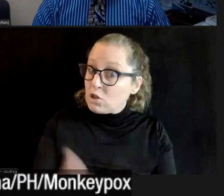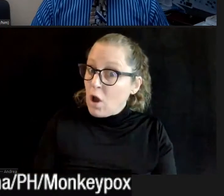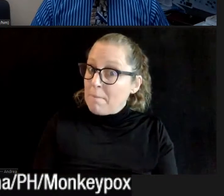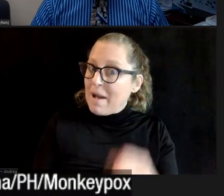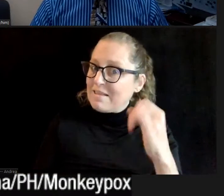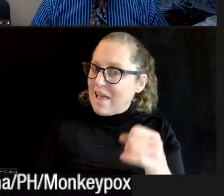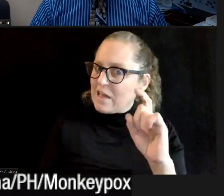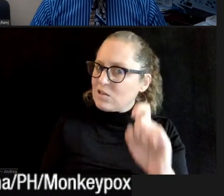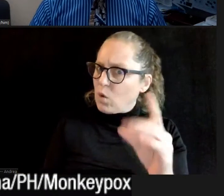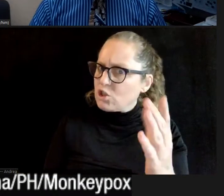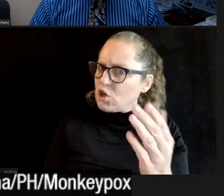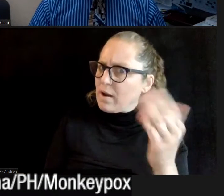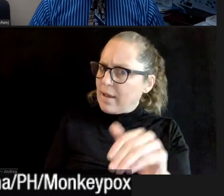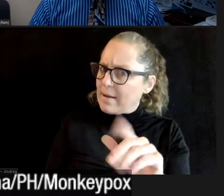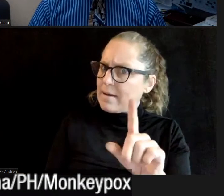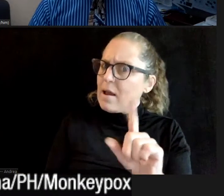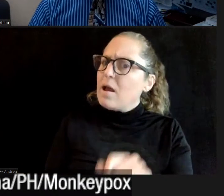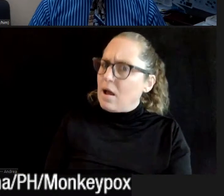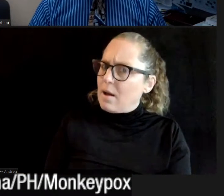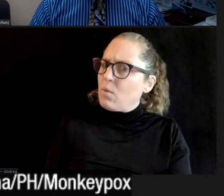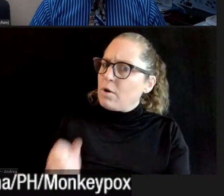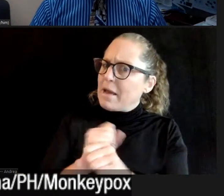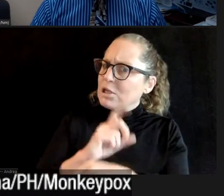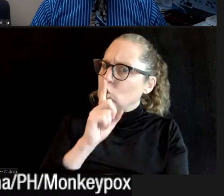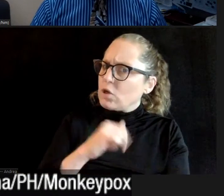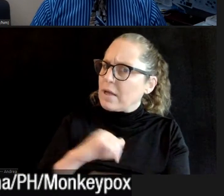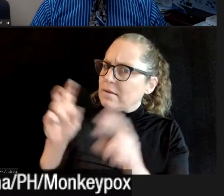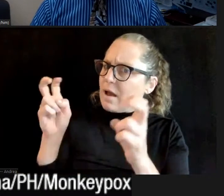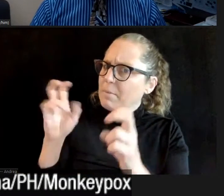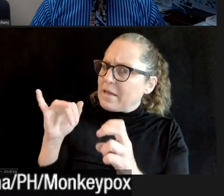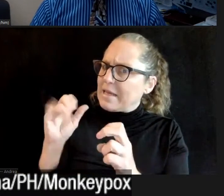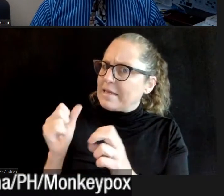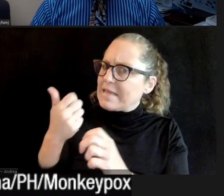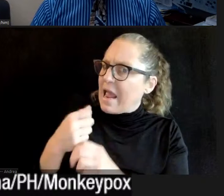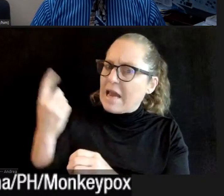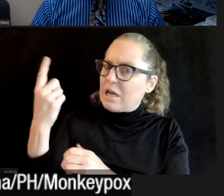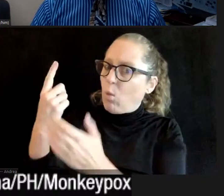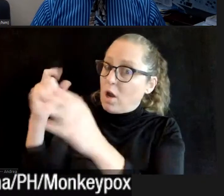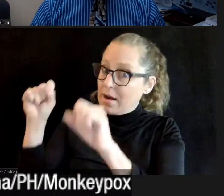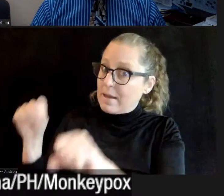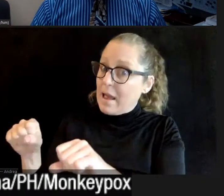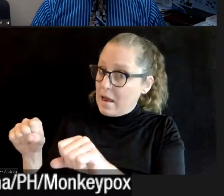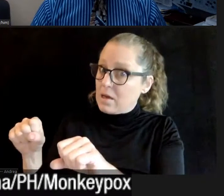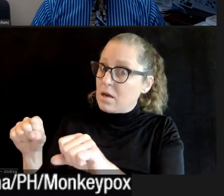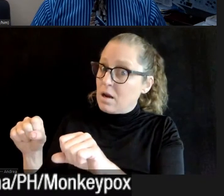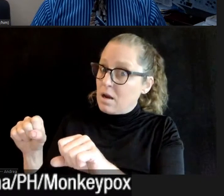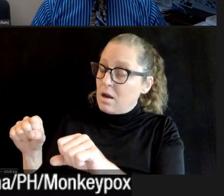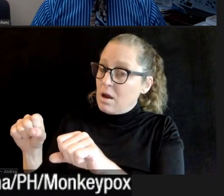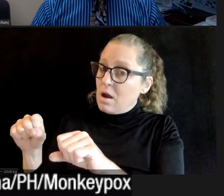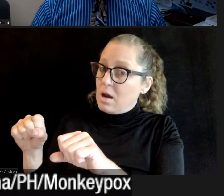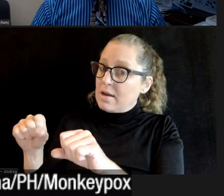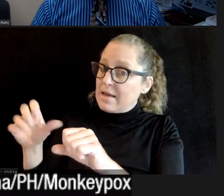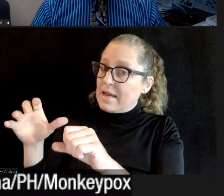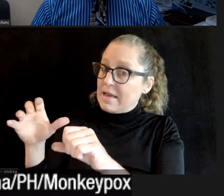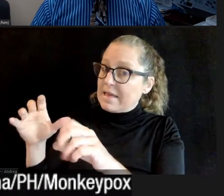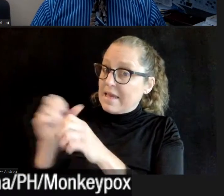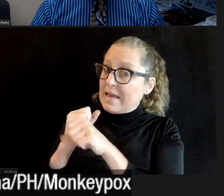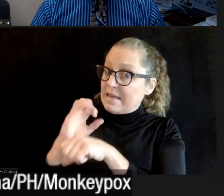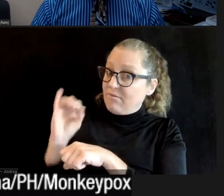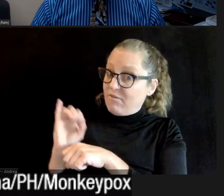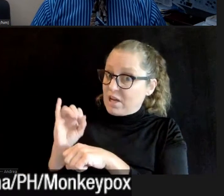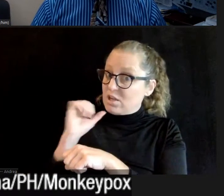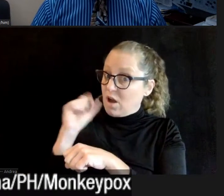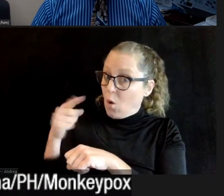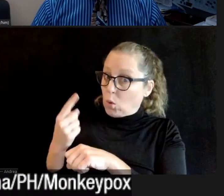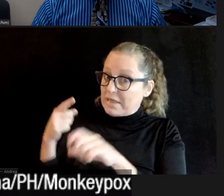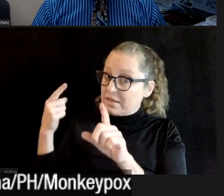last question, again, kind of making sure that the topic is anyone can get infected. It's not just